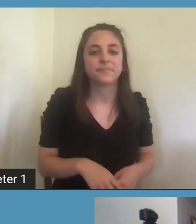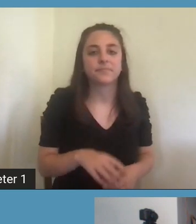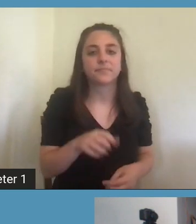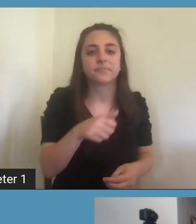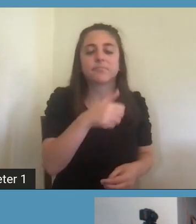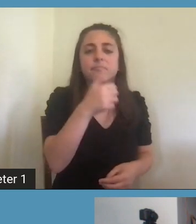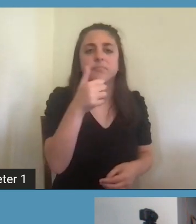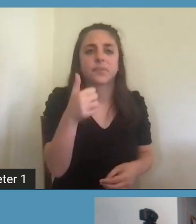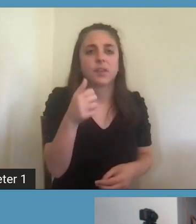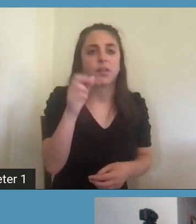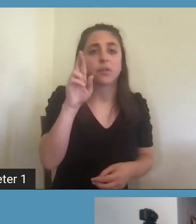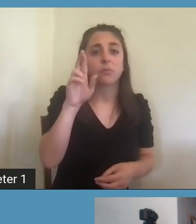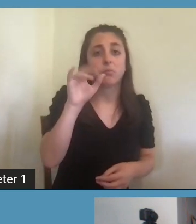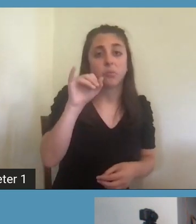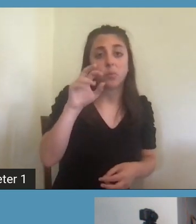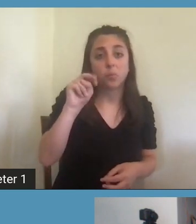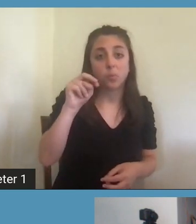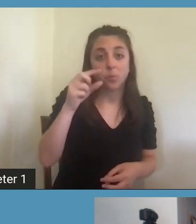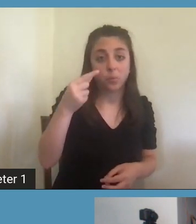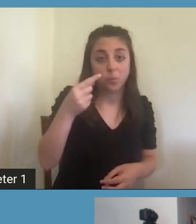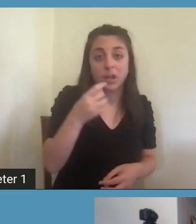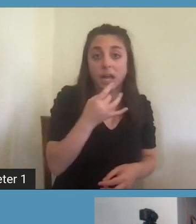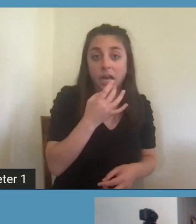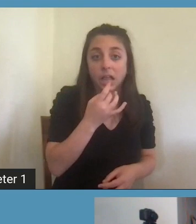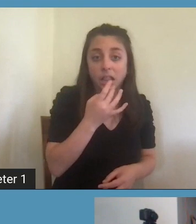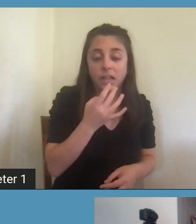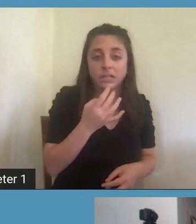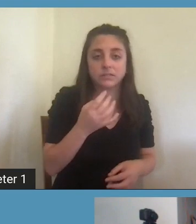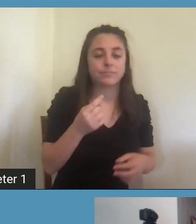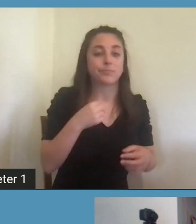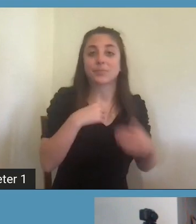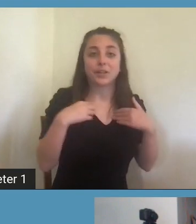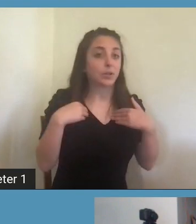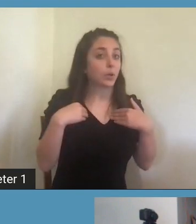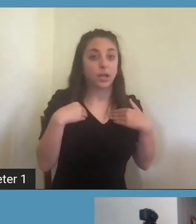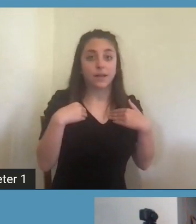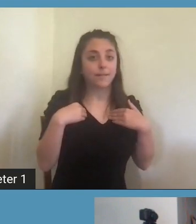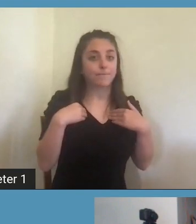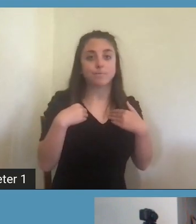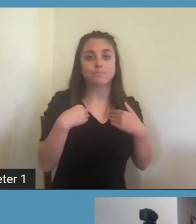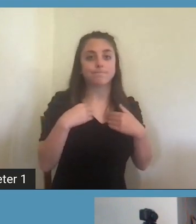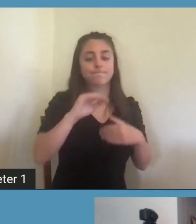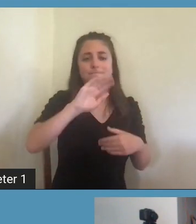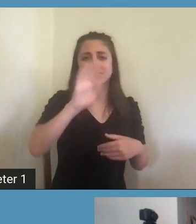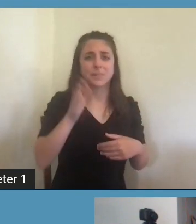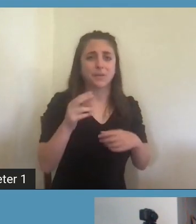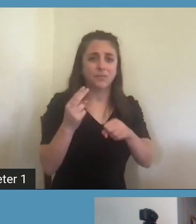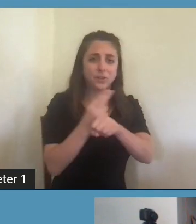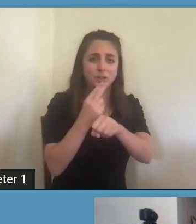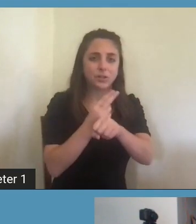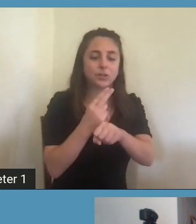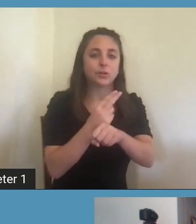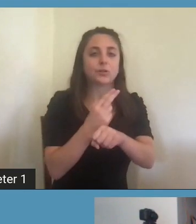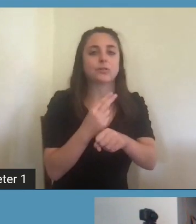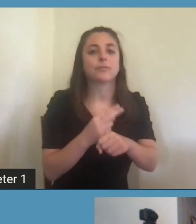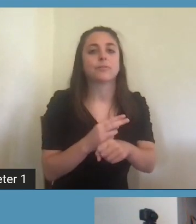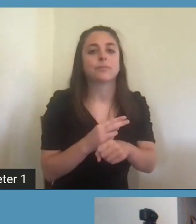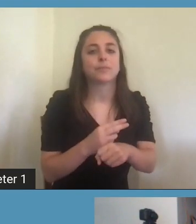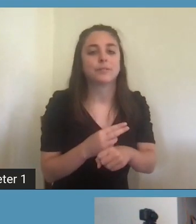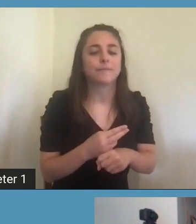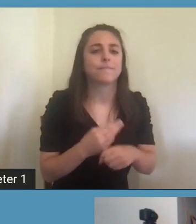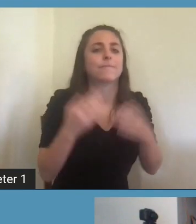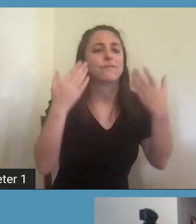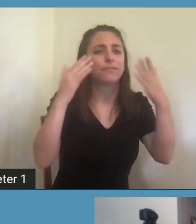about ring lights, I don't have one. I've never used one. I've only seen them, kind of the same way